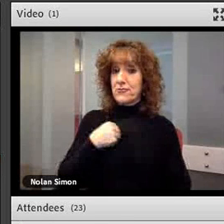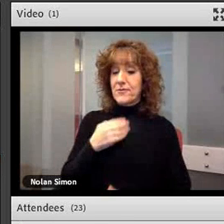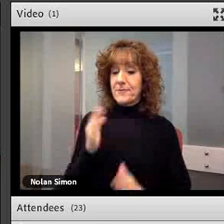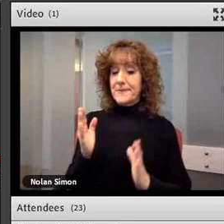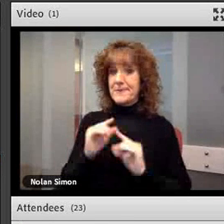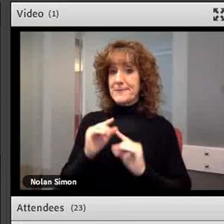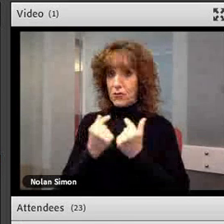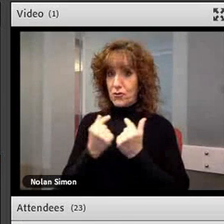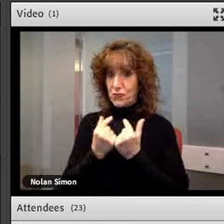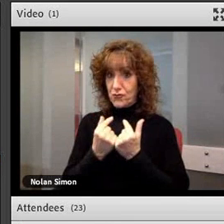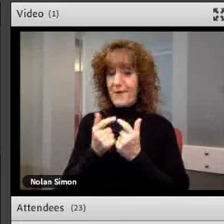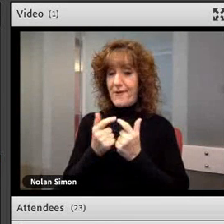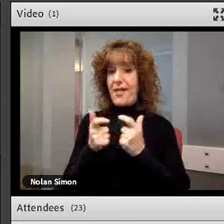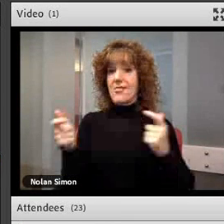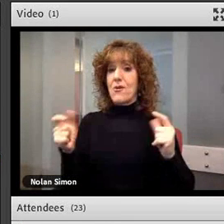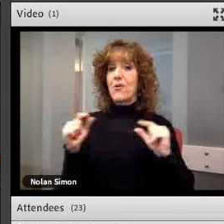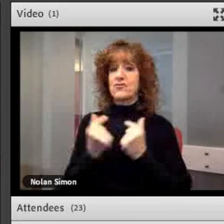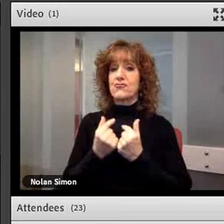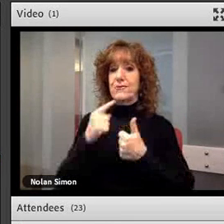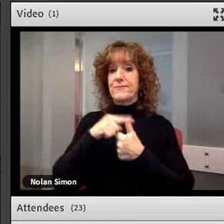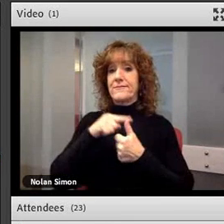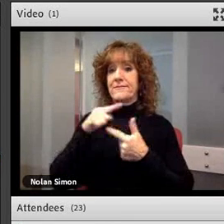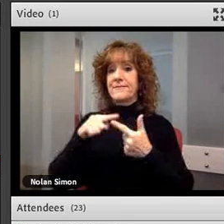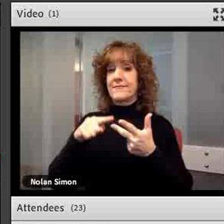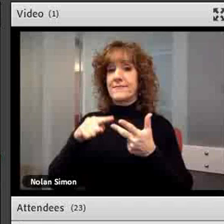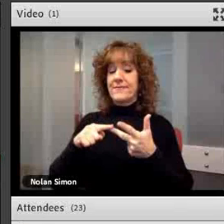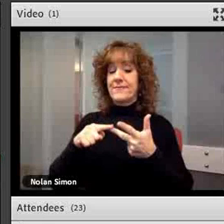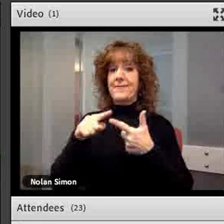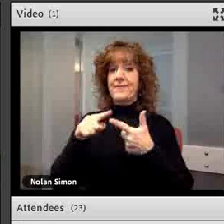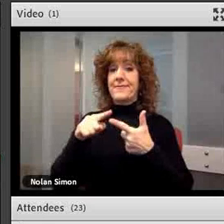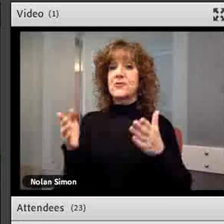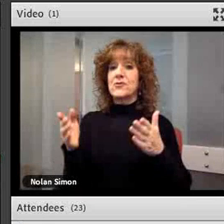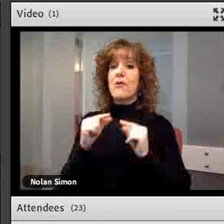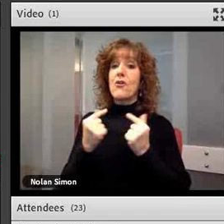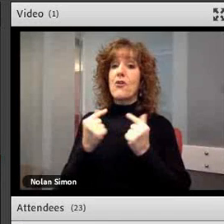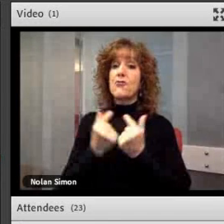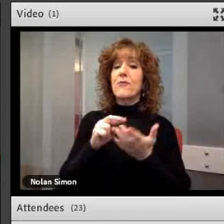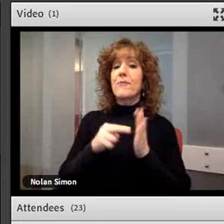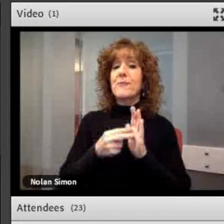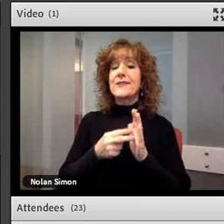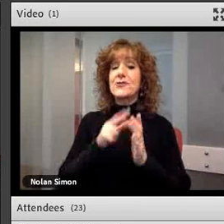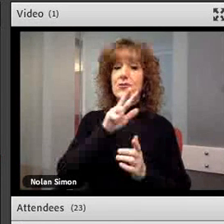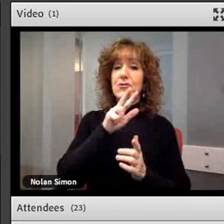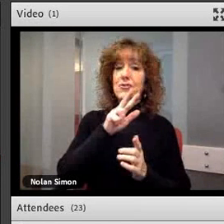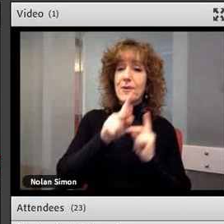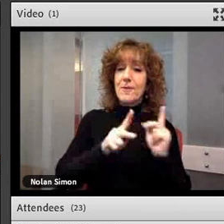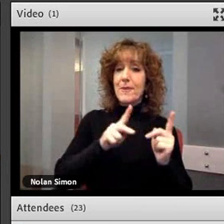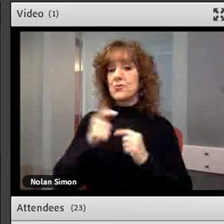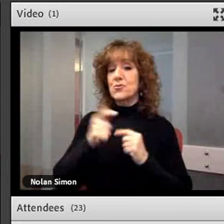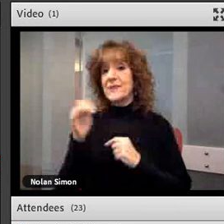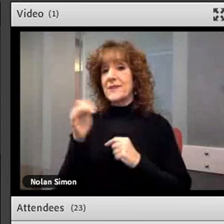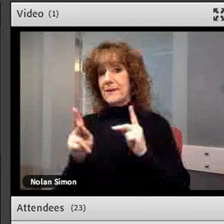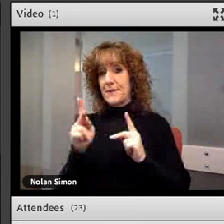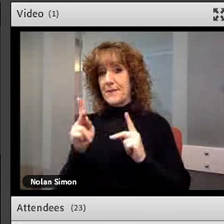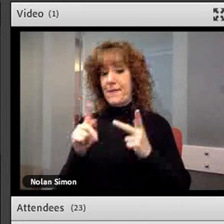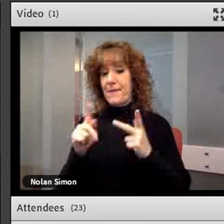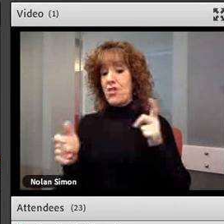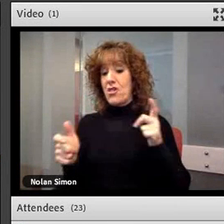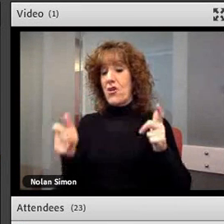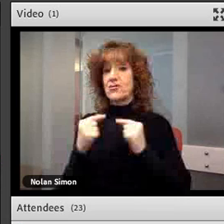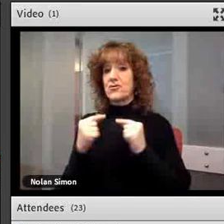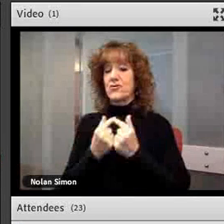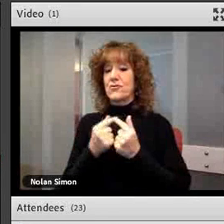group membership or a large group membership. So a small group is 3 to 19 people, and a large group is 20 or